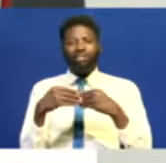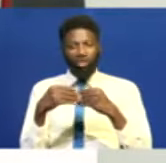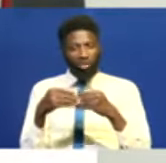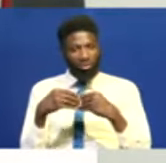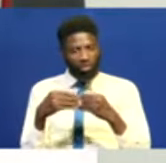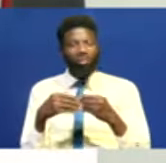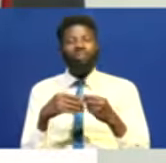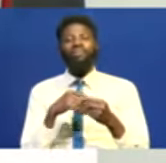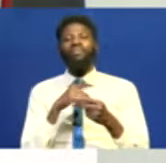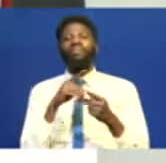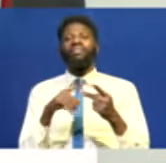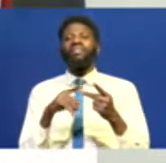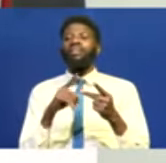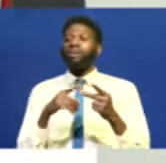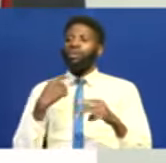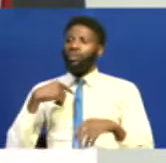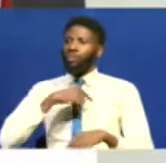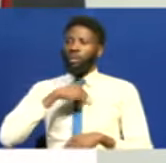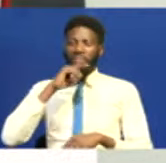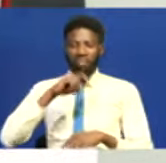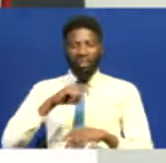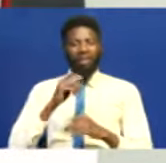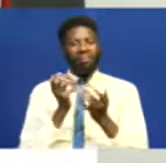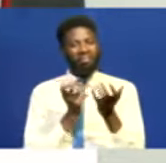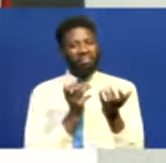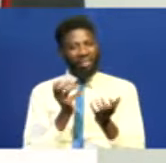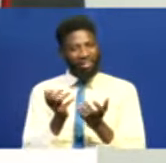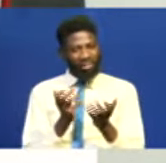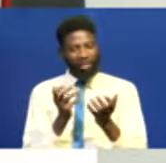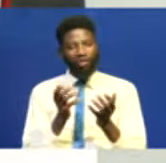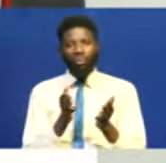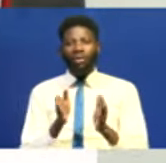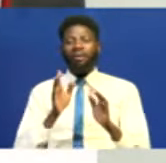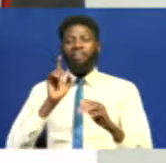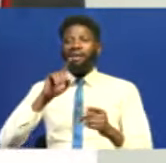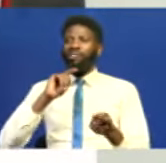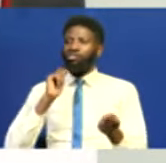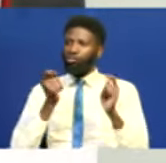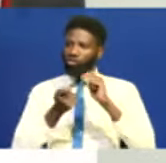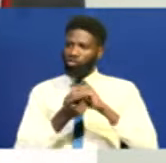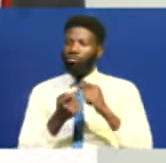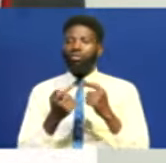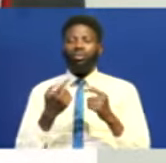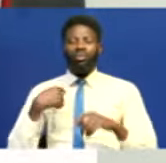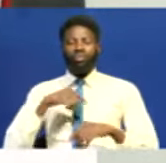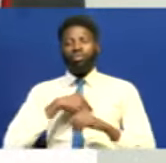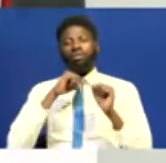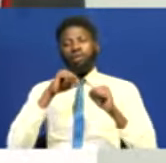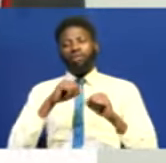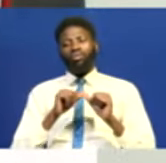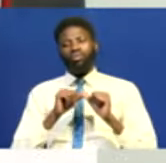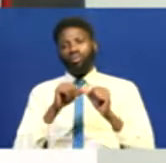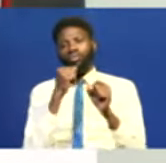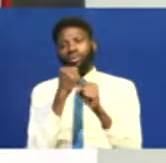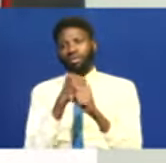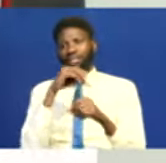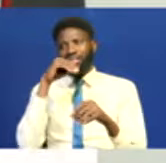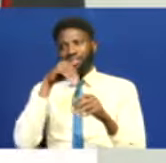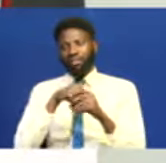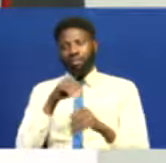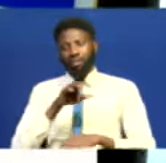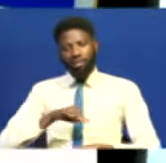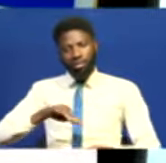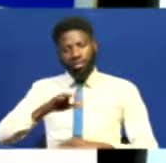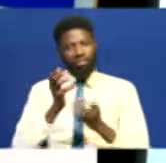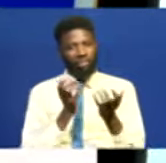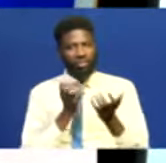reorient our business models to survive or to remain relevant in the operational environment, ladies and